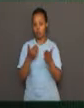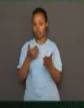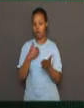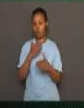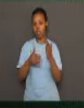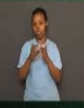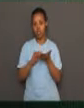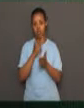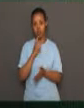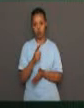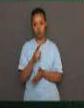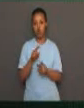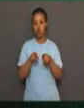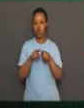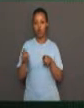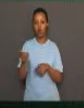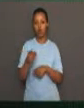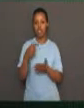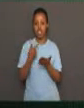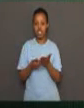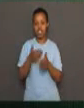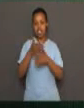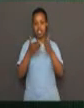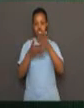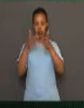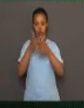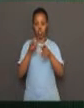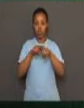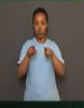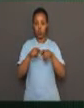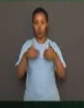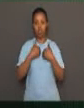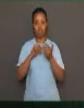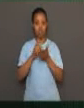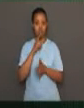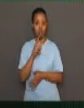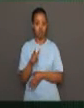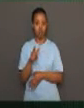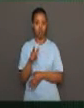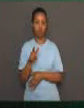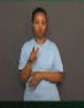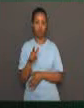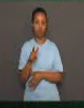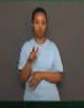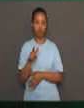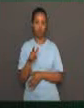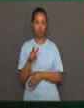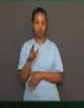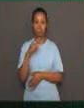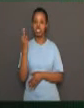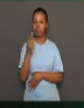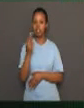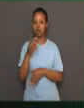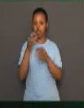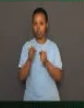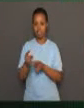Comparing the different embryonic stages of different animals is a tool that can be used